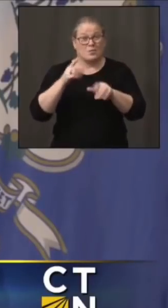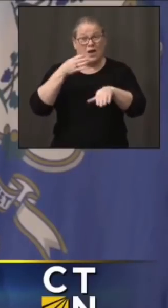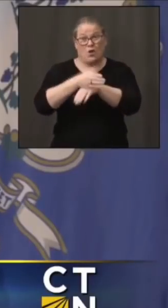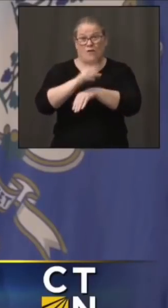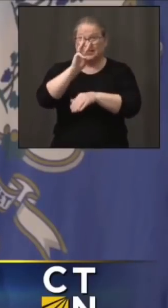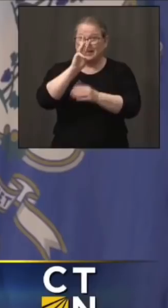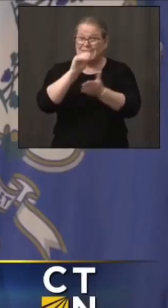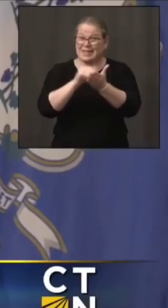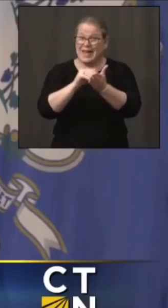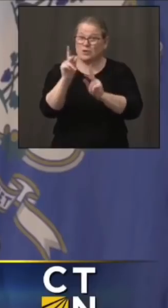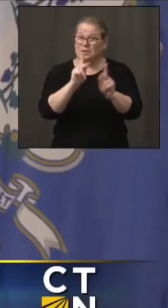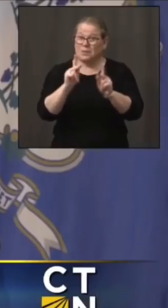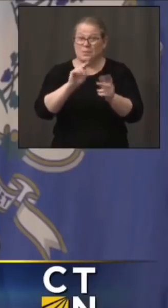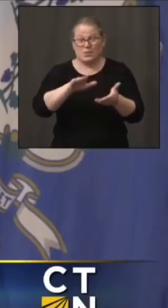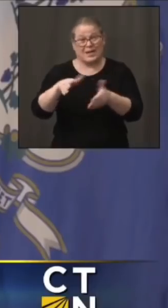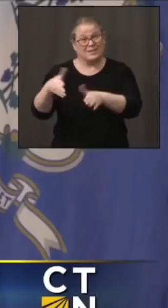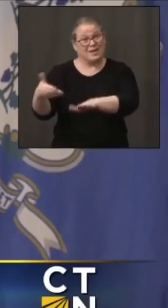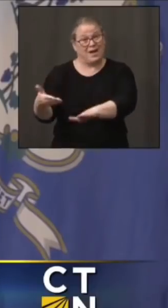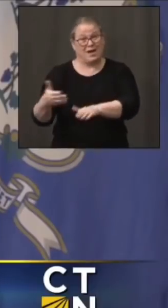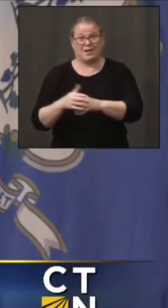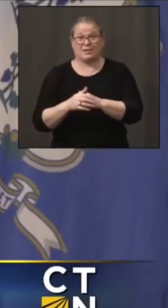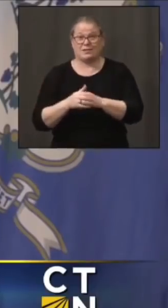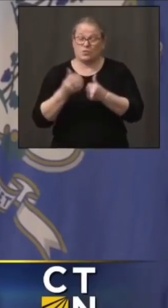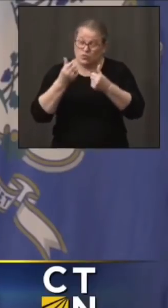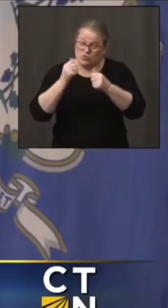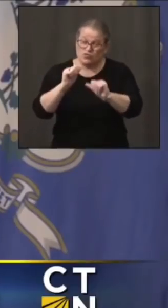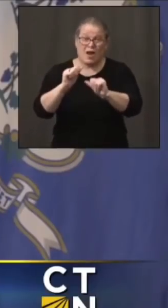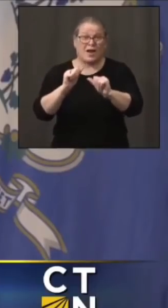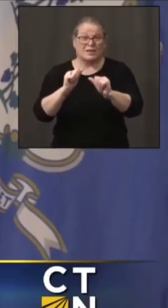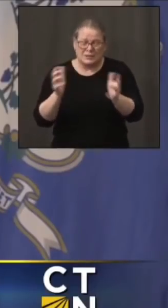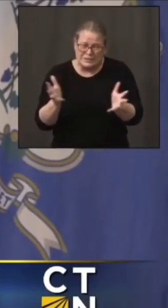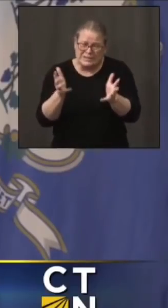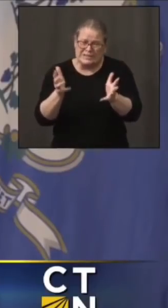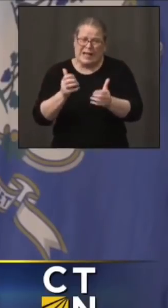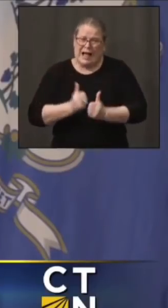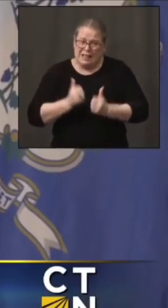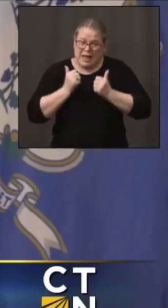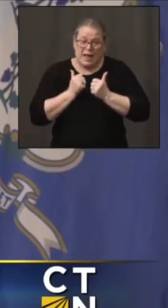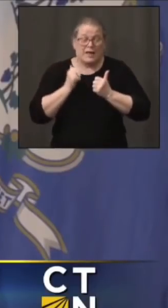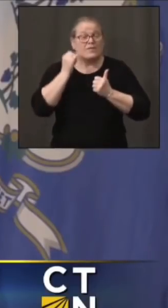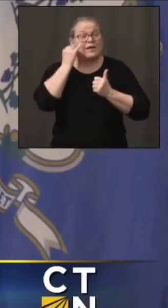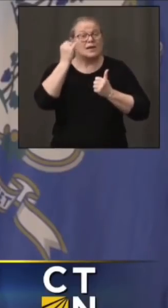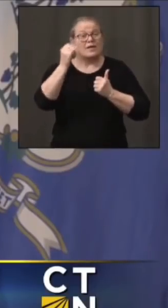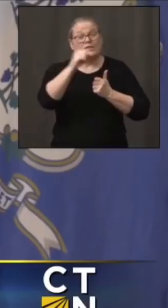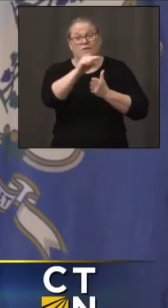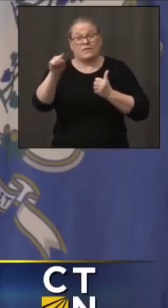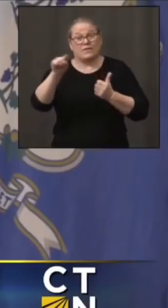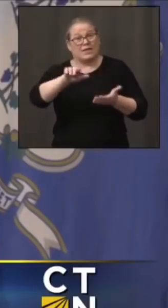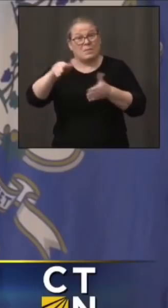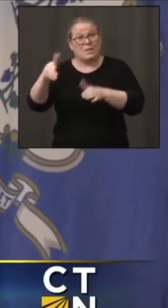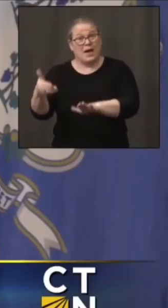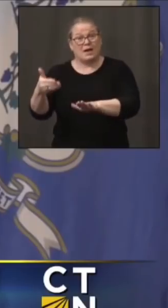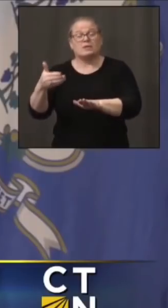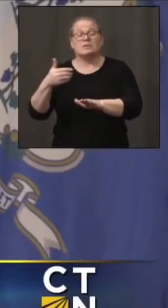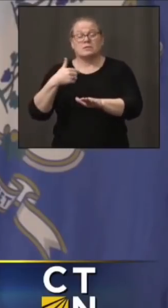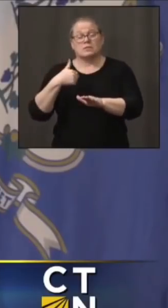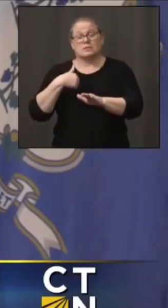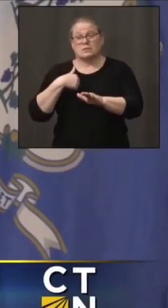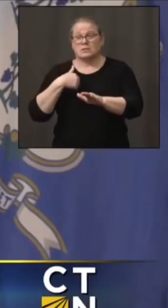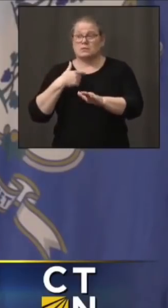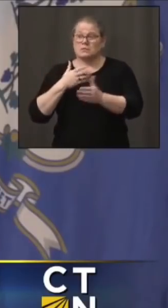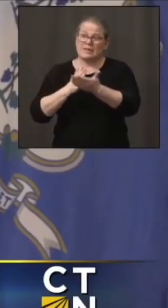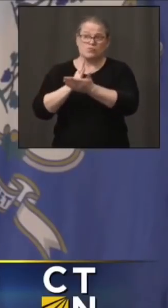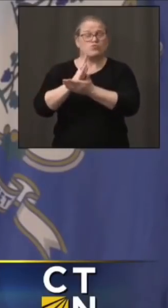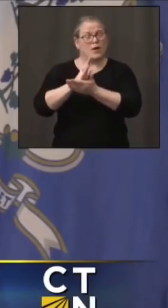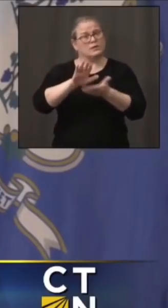we could to keep them alive. And if they pass, they have a right to pass with dignity. And I